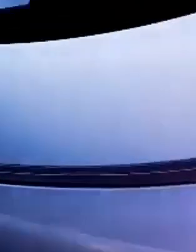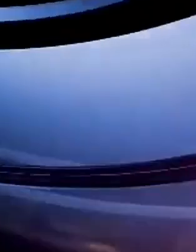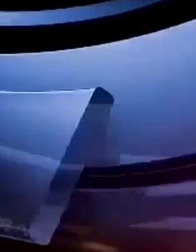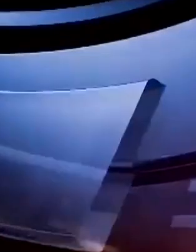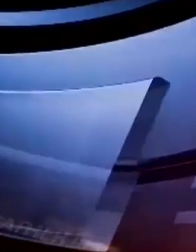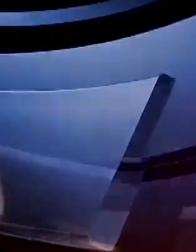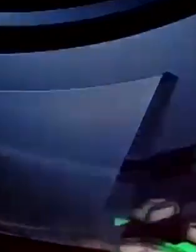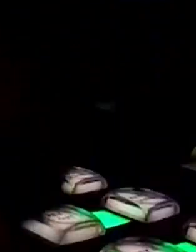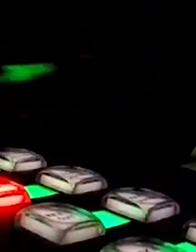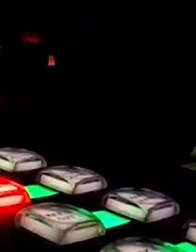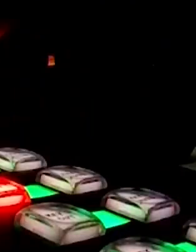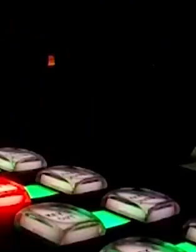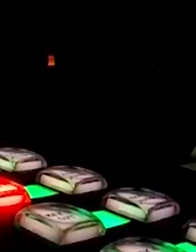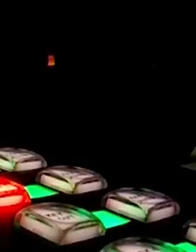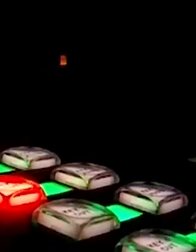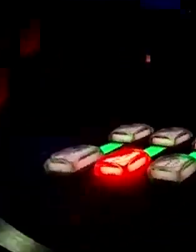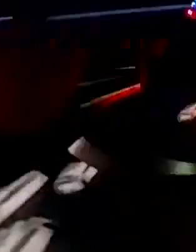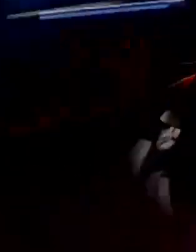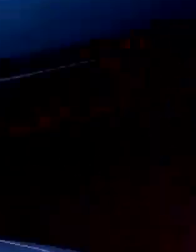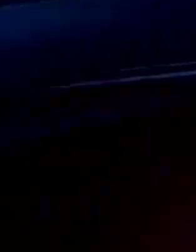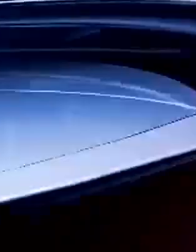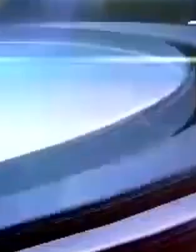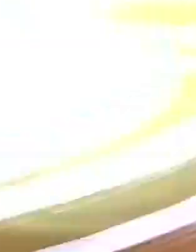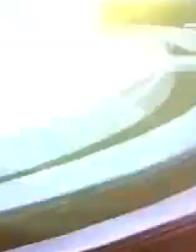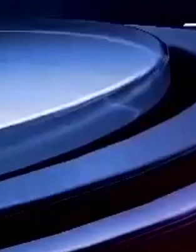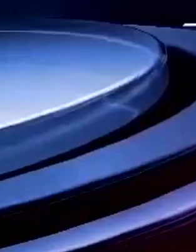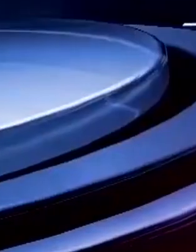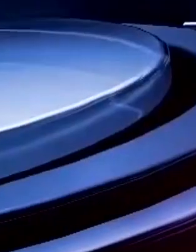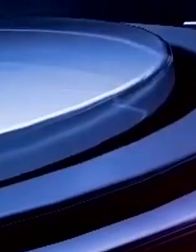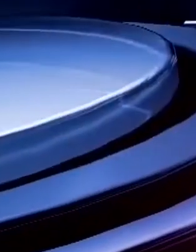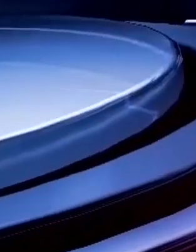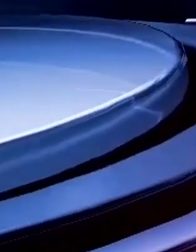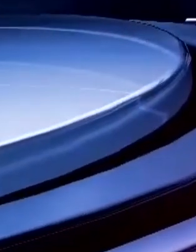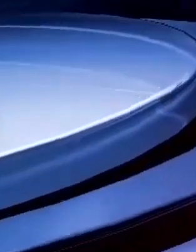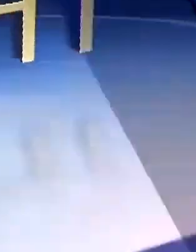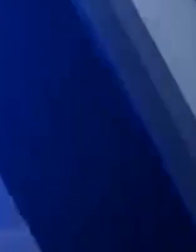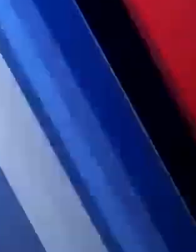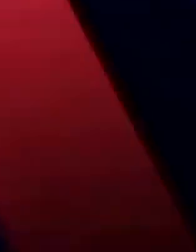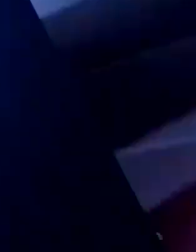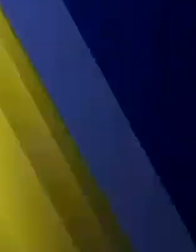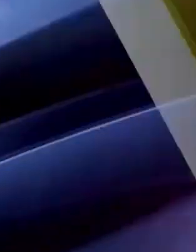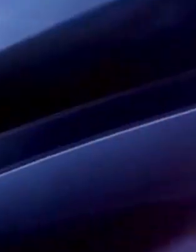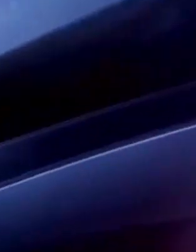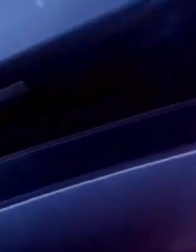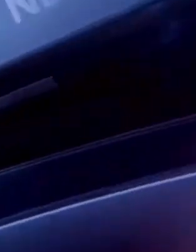Broadcasting from our studios in the Pine St. Michael, this is CBC Newsnight, starting now.